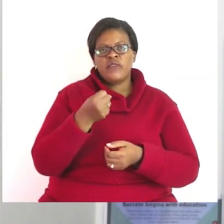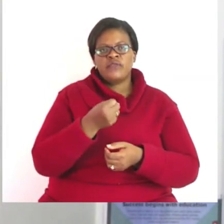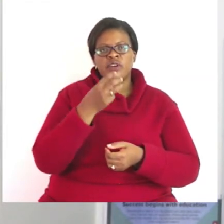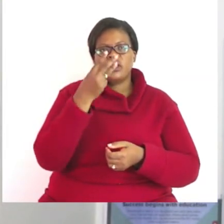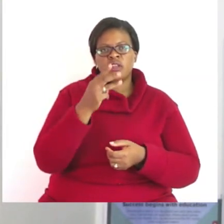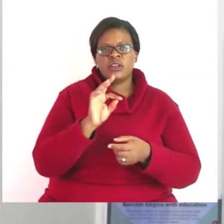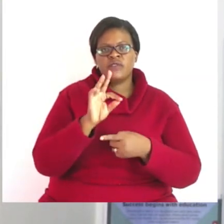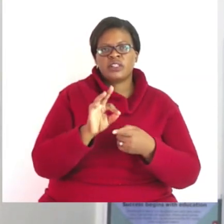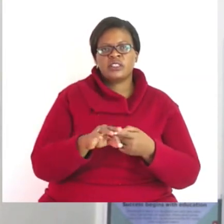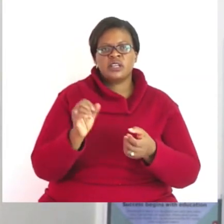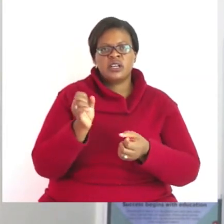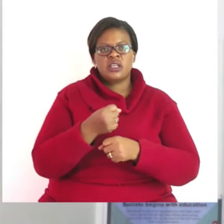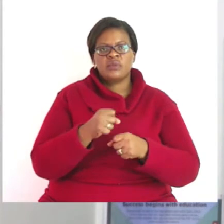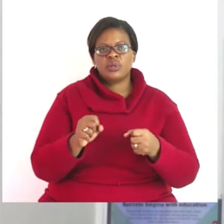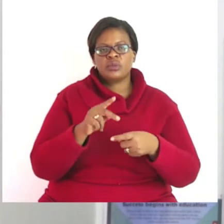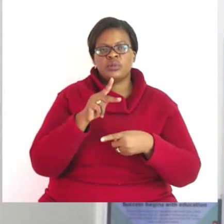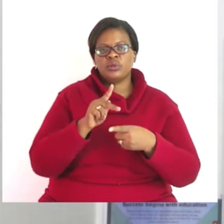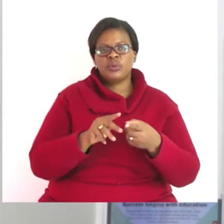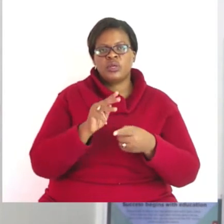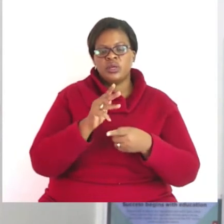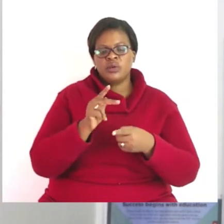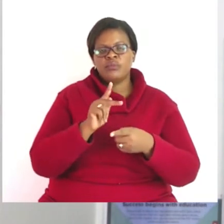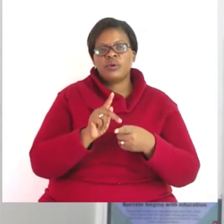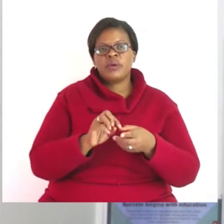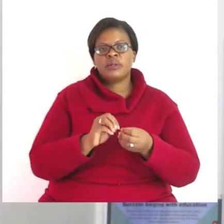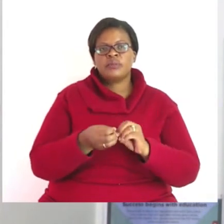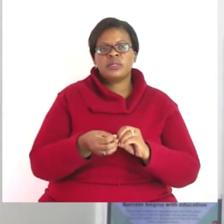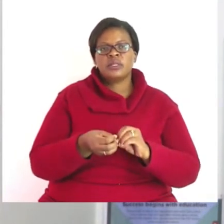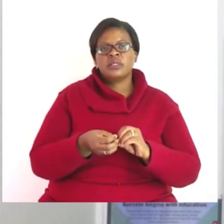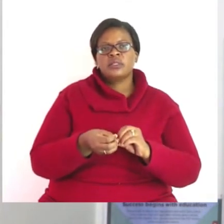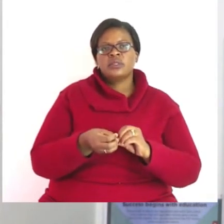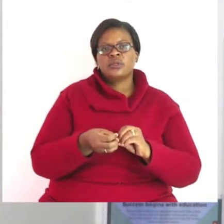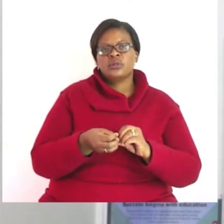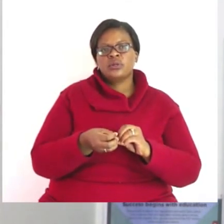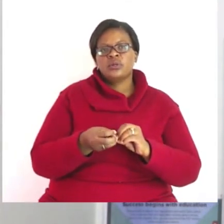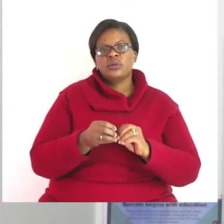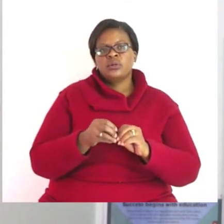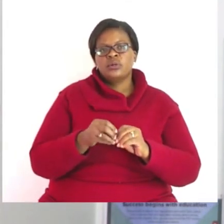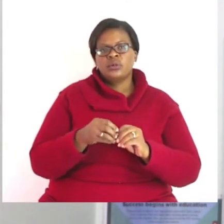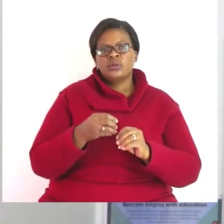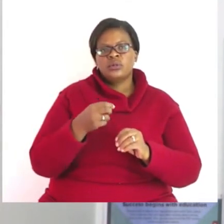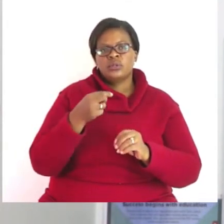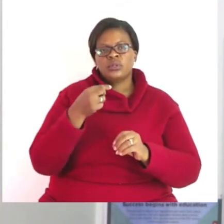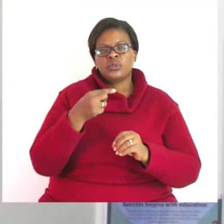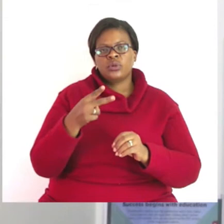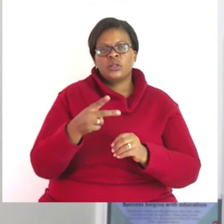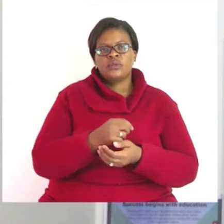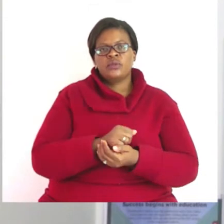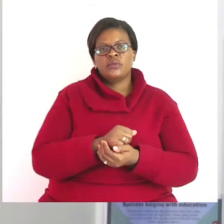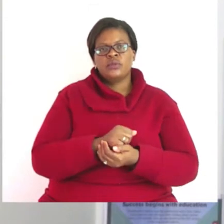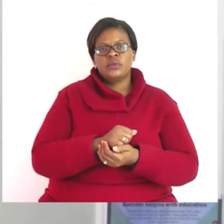be a prime number. 6 is having more than two factors, is not a prime number, and 12 is the same, it cannot